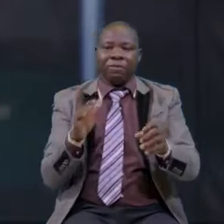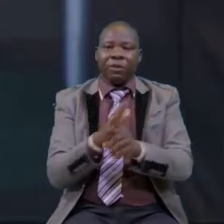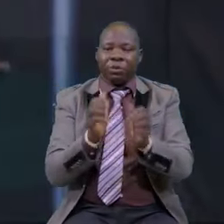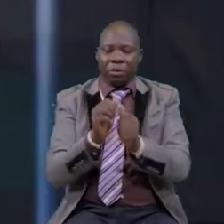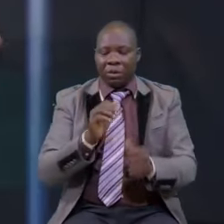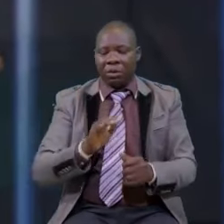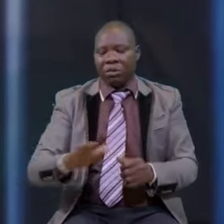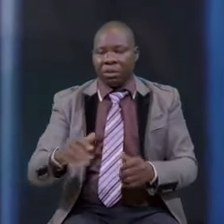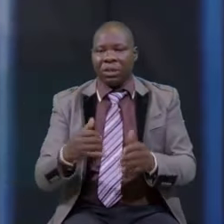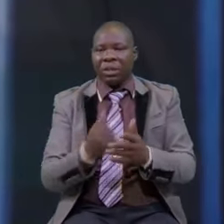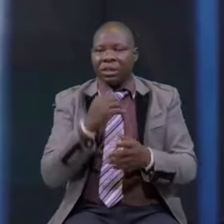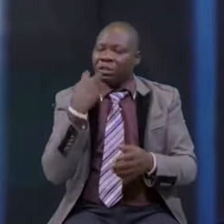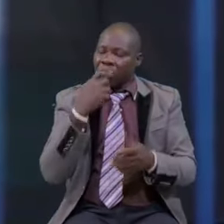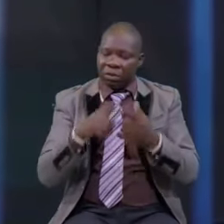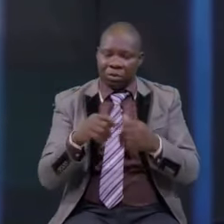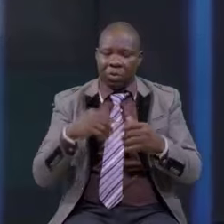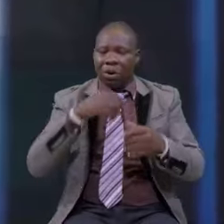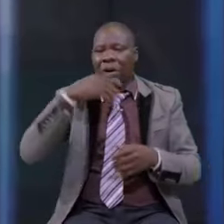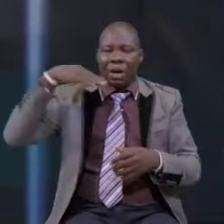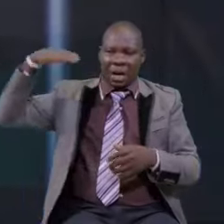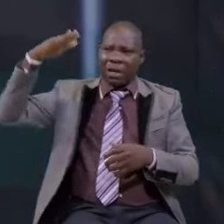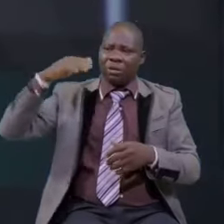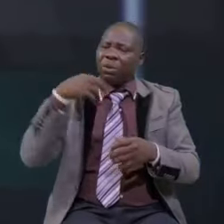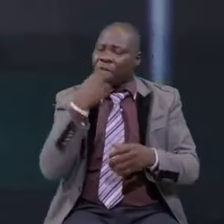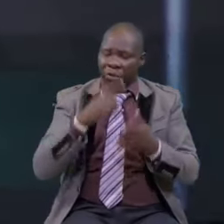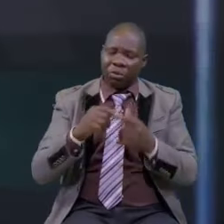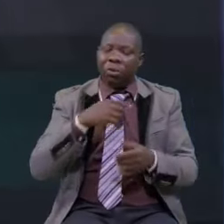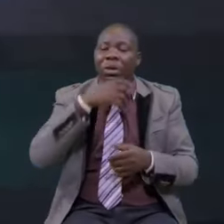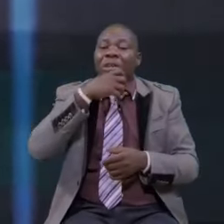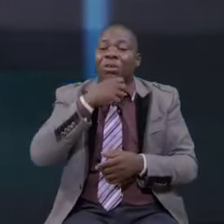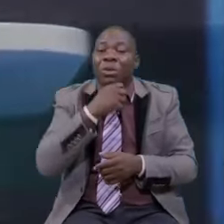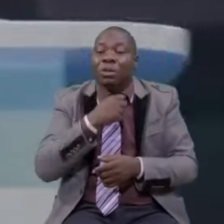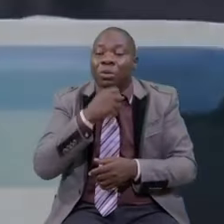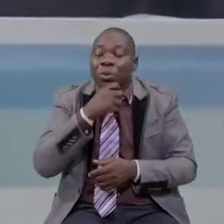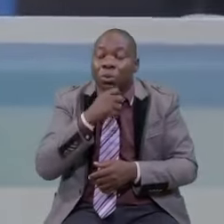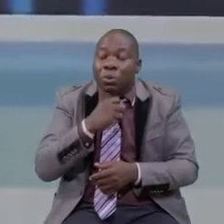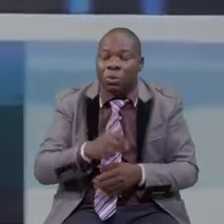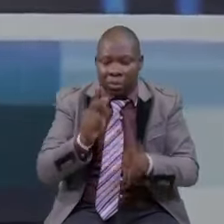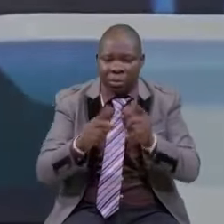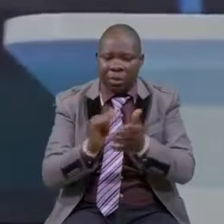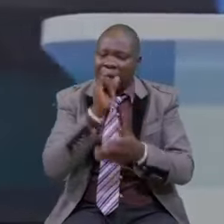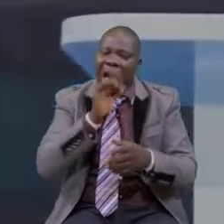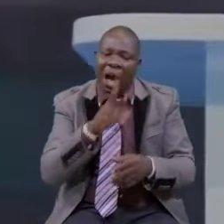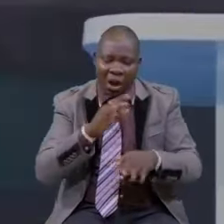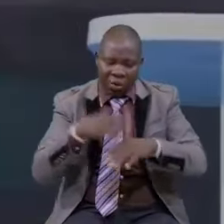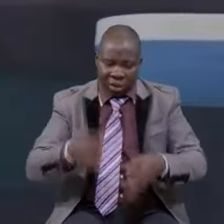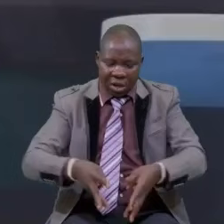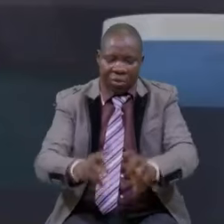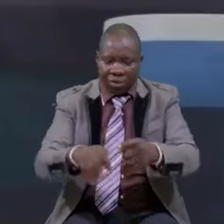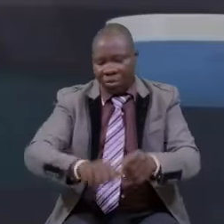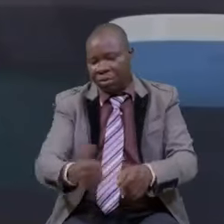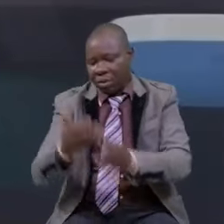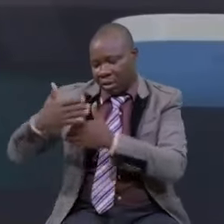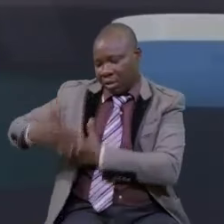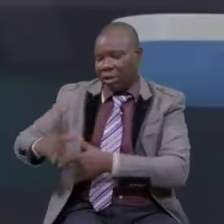It speaks to aged people, those who are almost on their way to the other side and to cross over. It